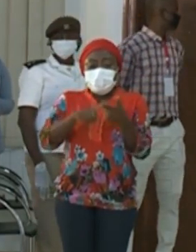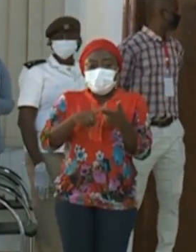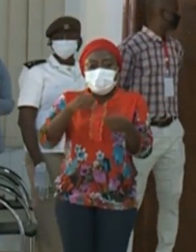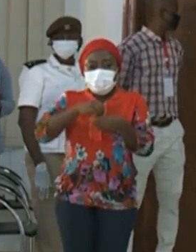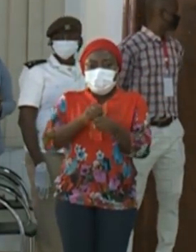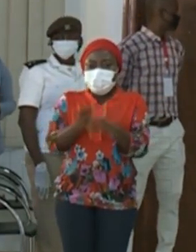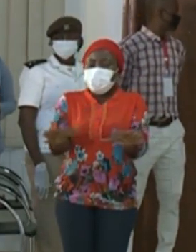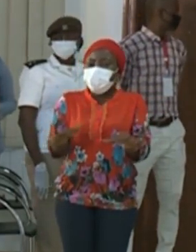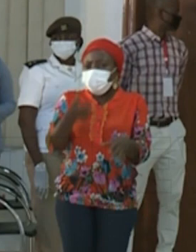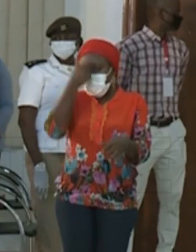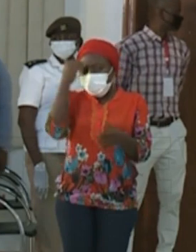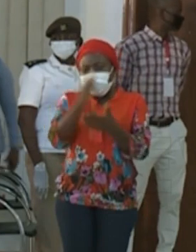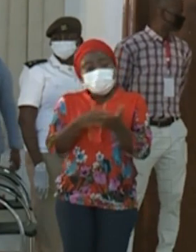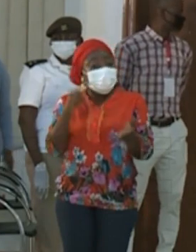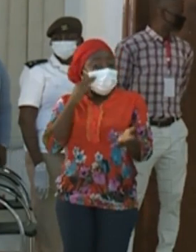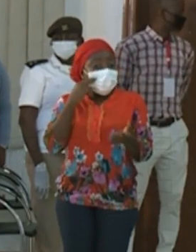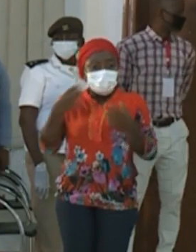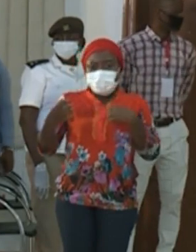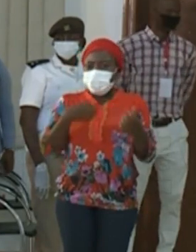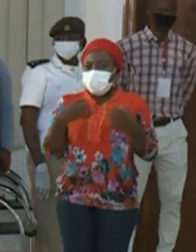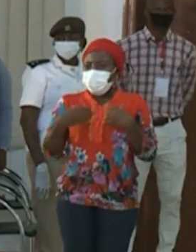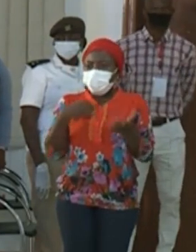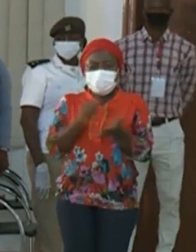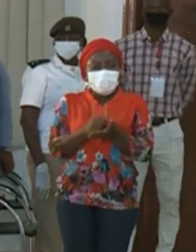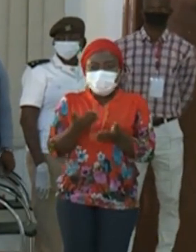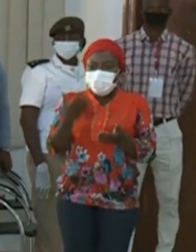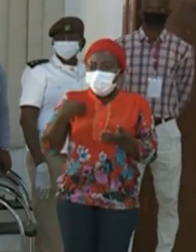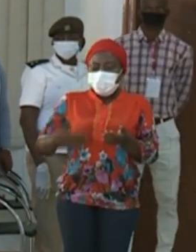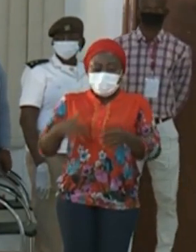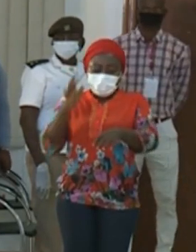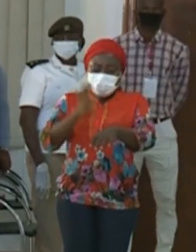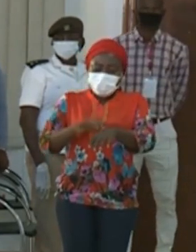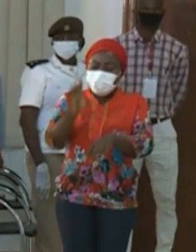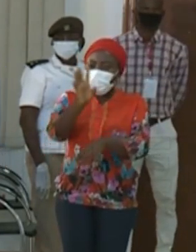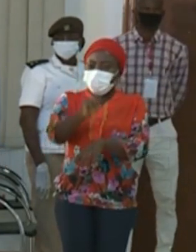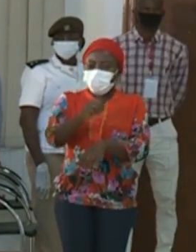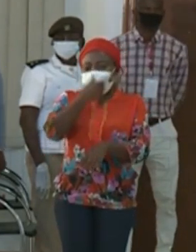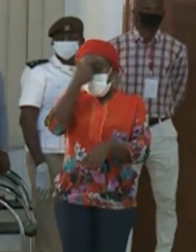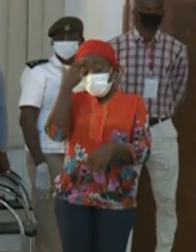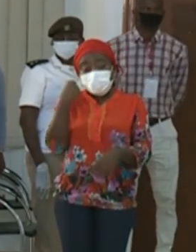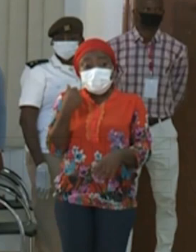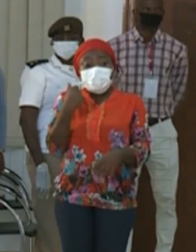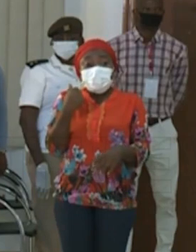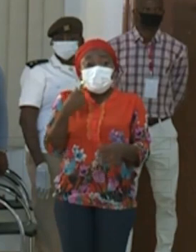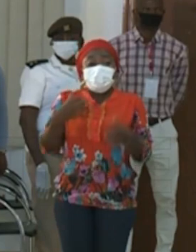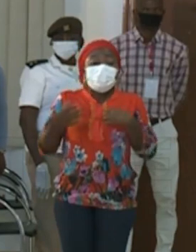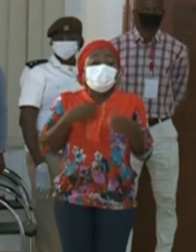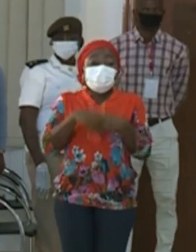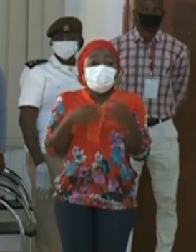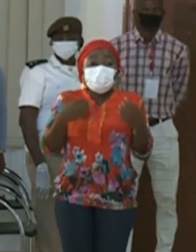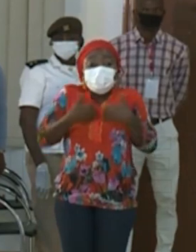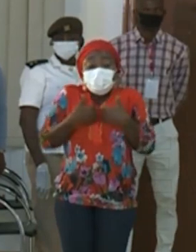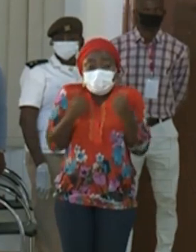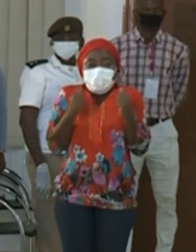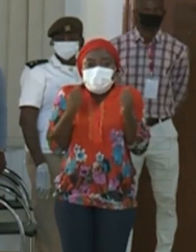some Nigerians are complaining of not being attended to when they go to the hospitals because they complain of having a